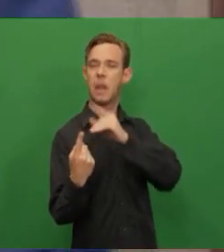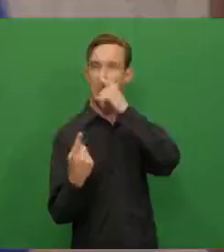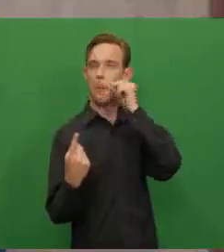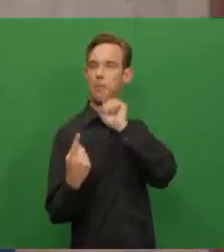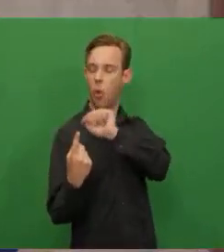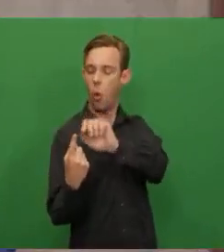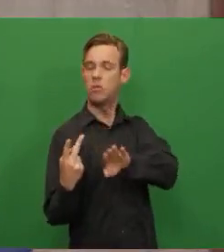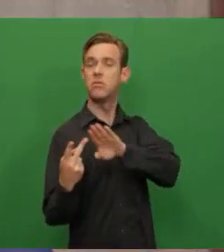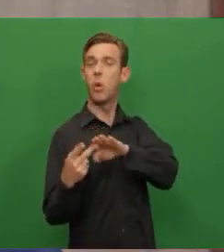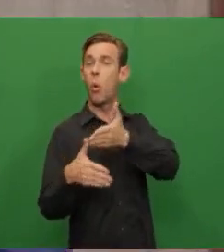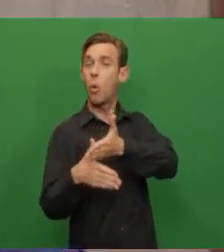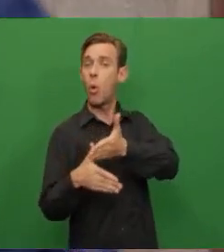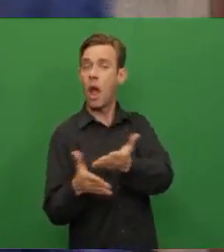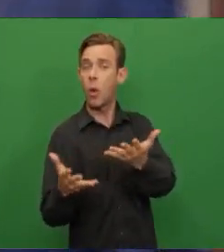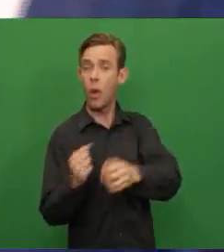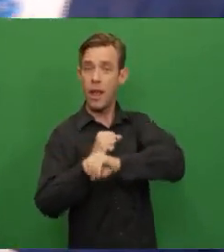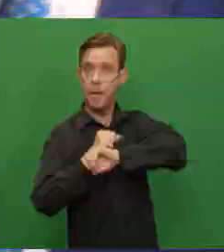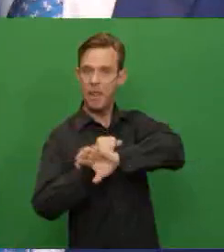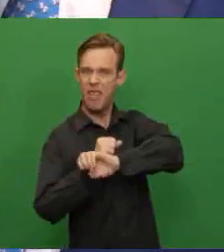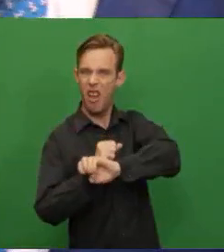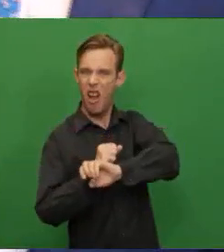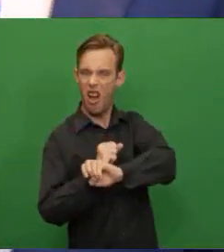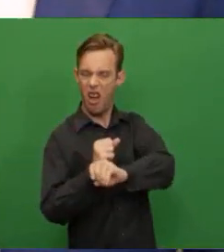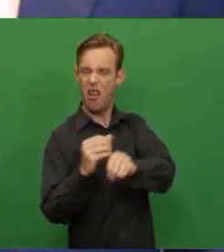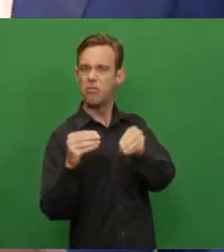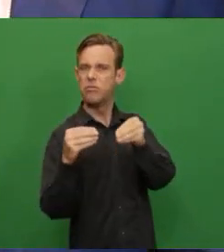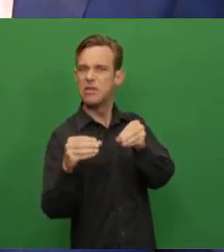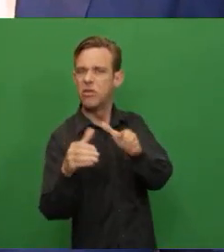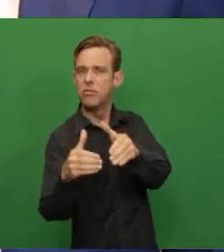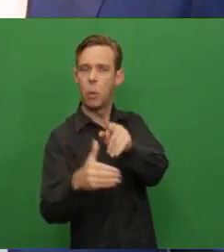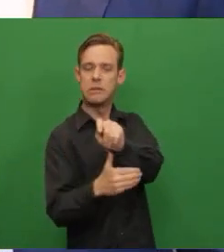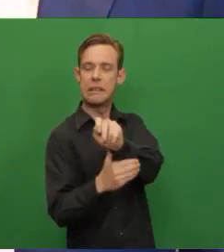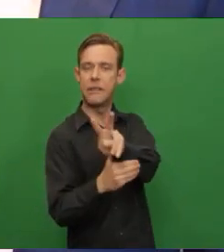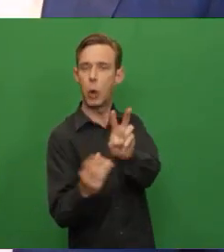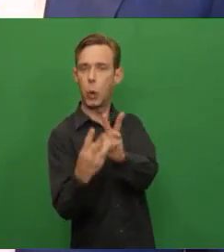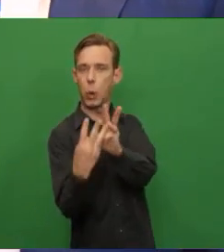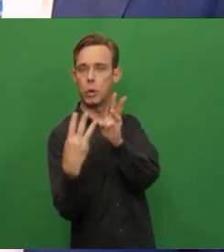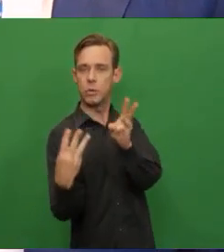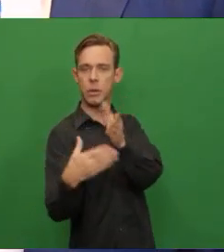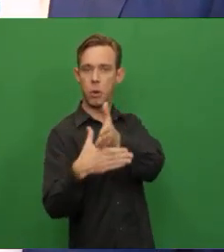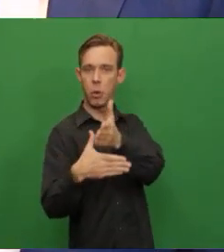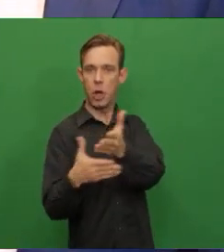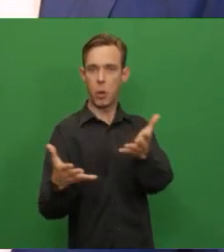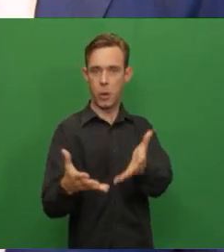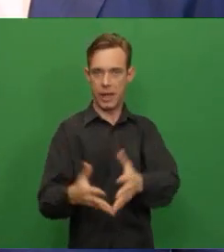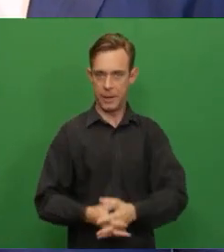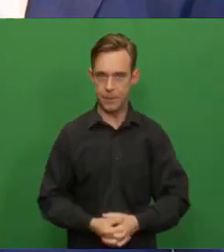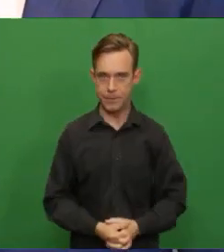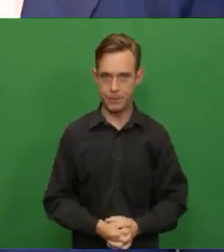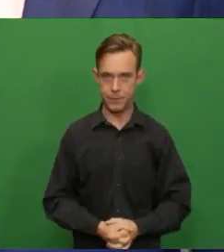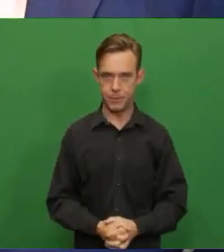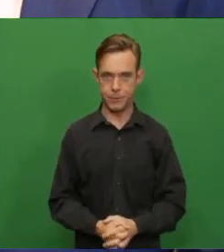media house that you represent, and the panelists here will deal with your questions.